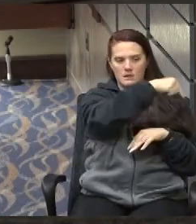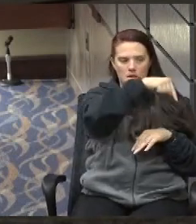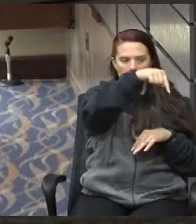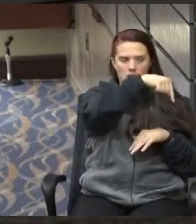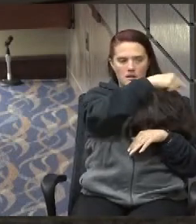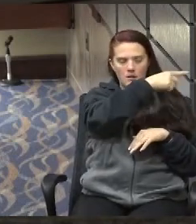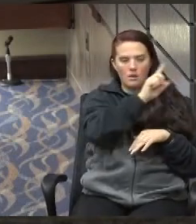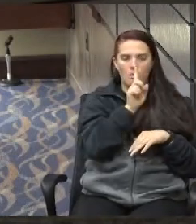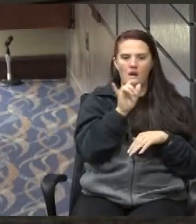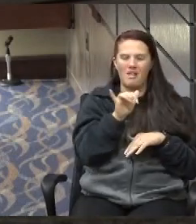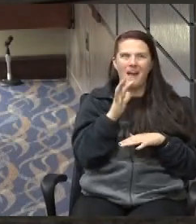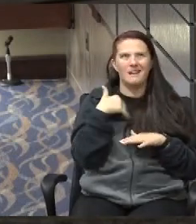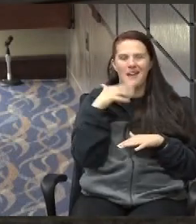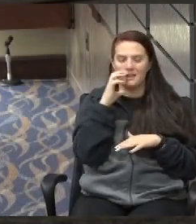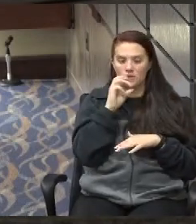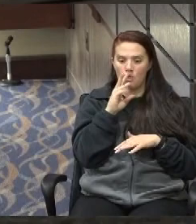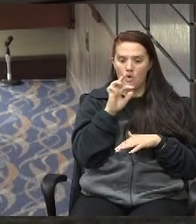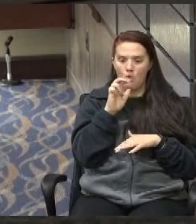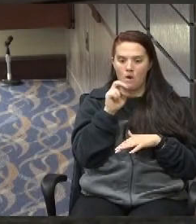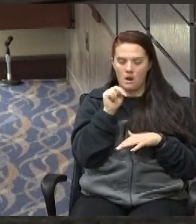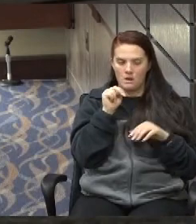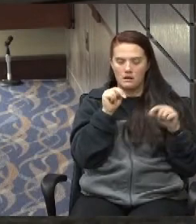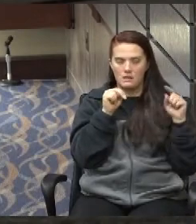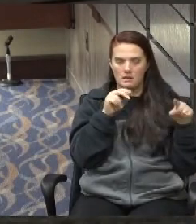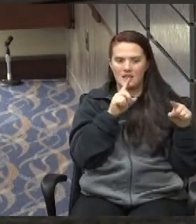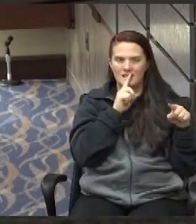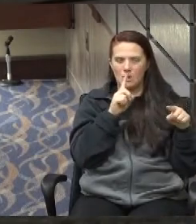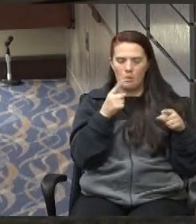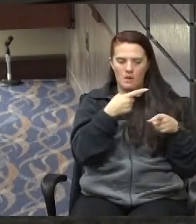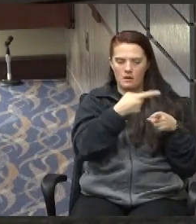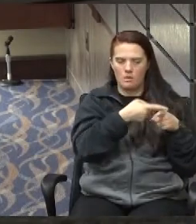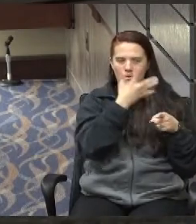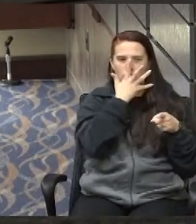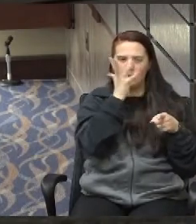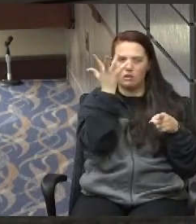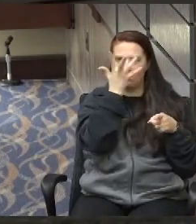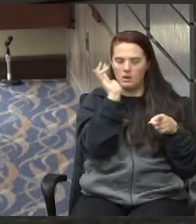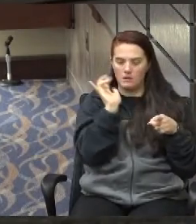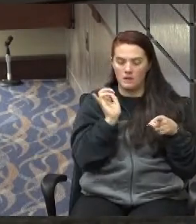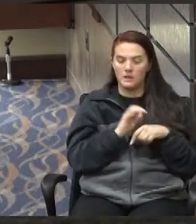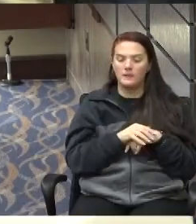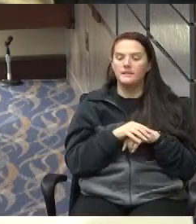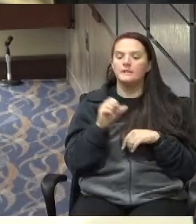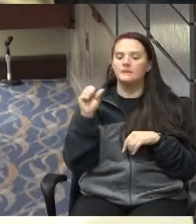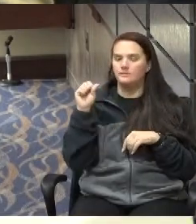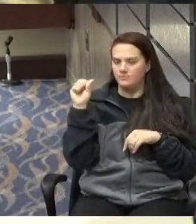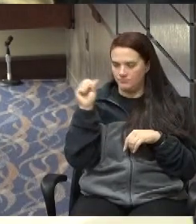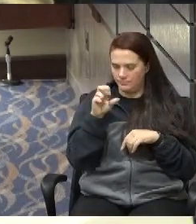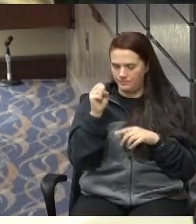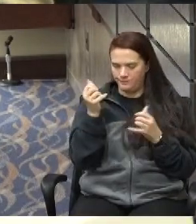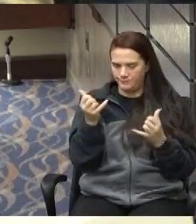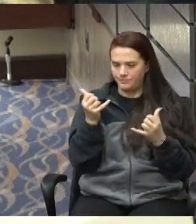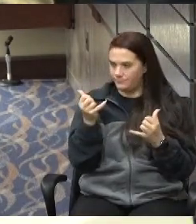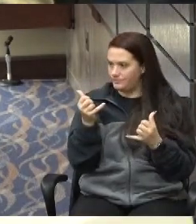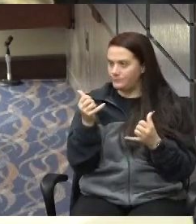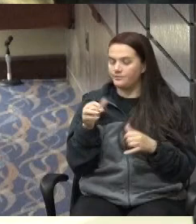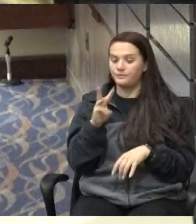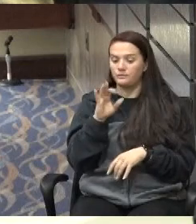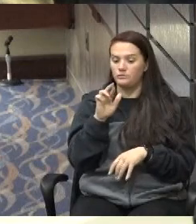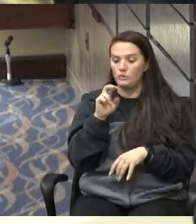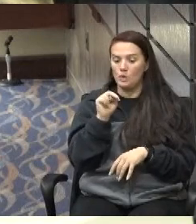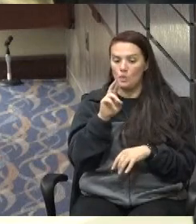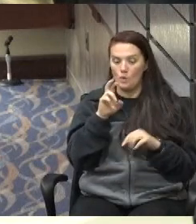of, I guess, Warren is, like what's that gonna look like? Yeah, so currently here's Warren